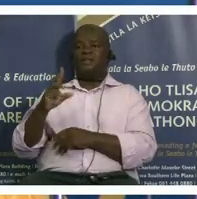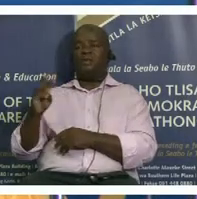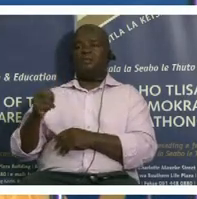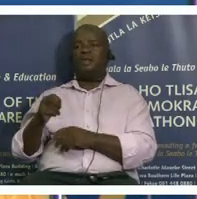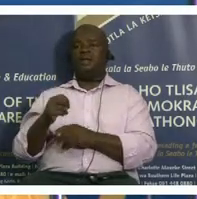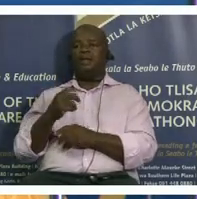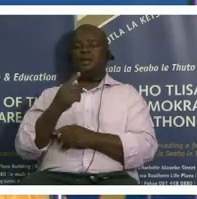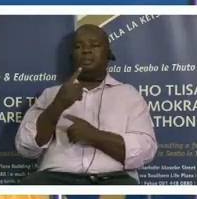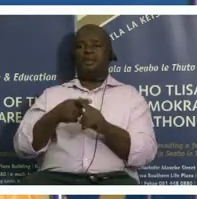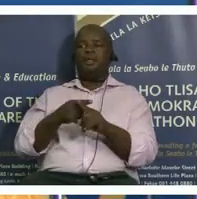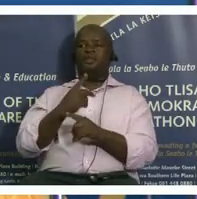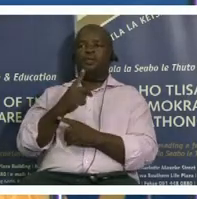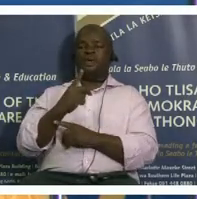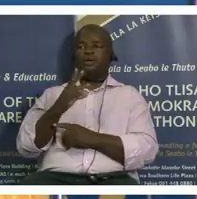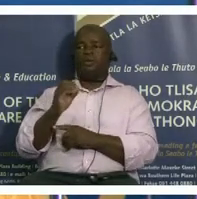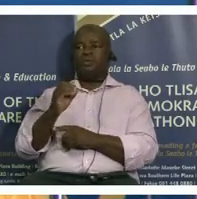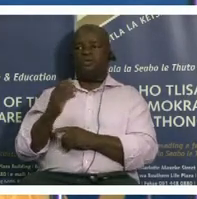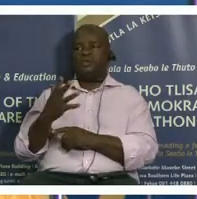105 youth.